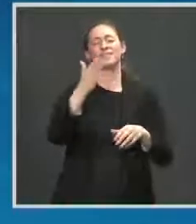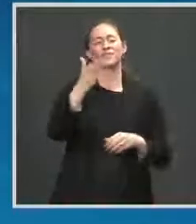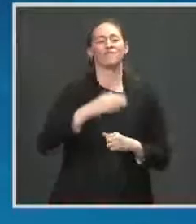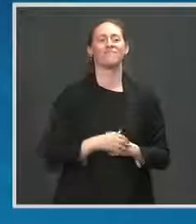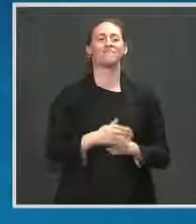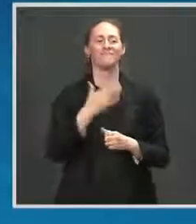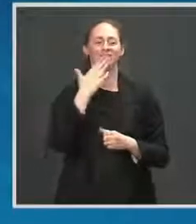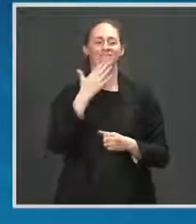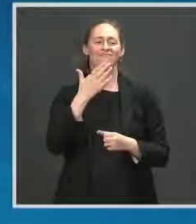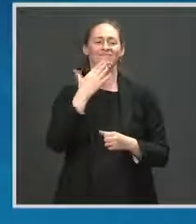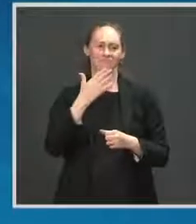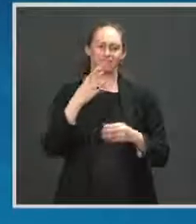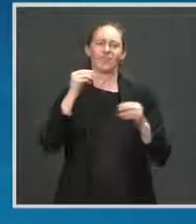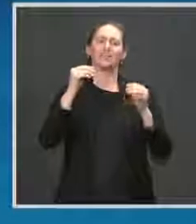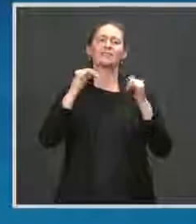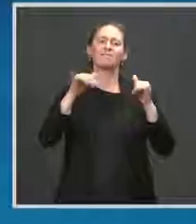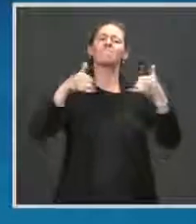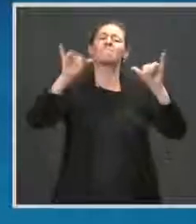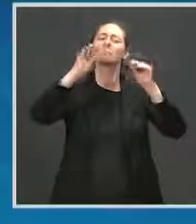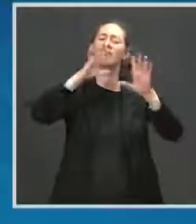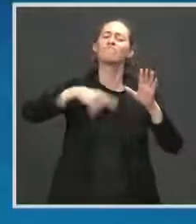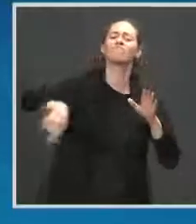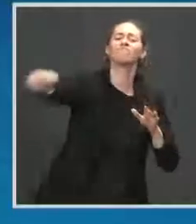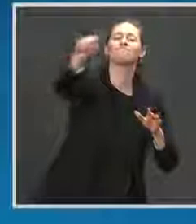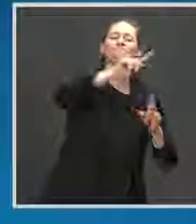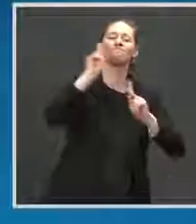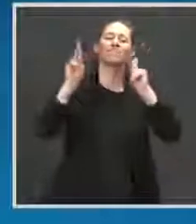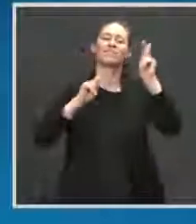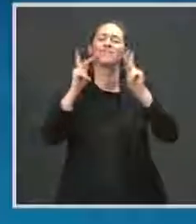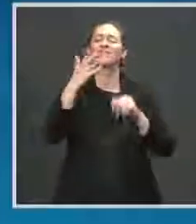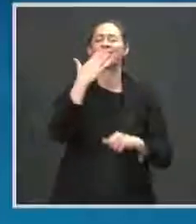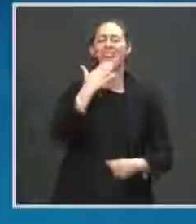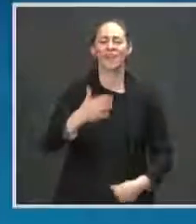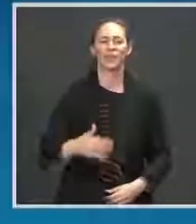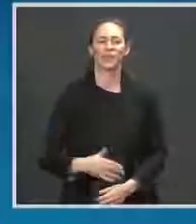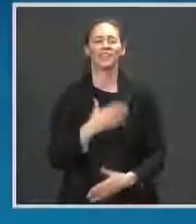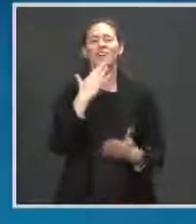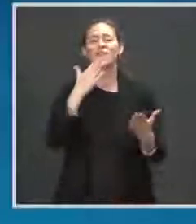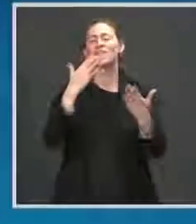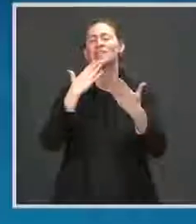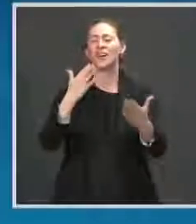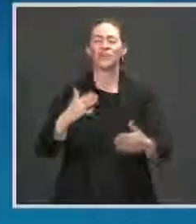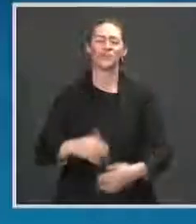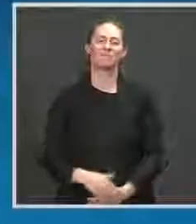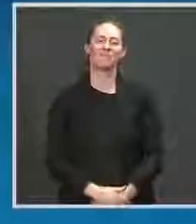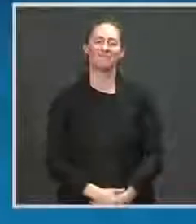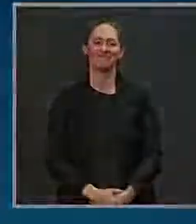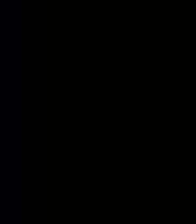bless America. Thank you. Thank you. Thank you. Thank you.